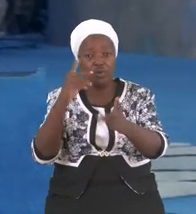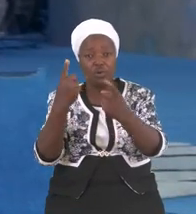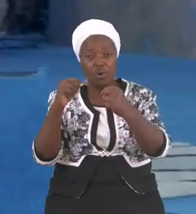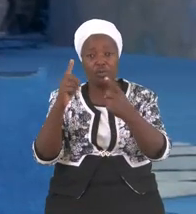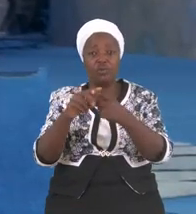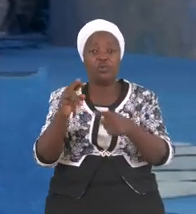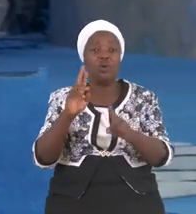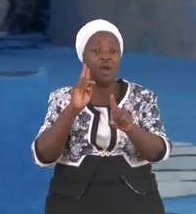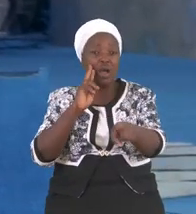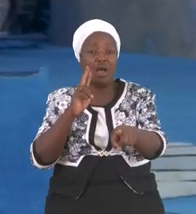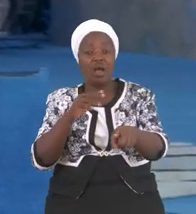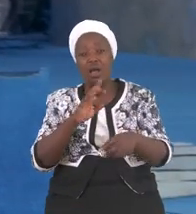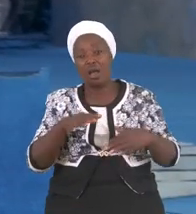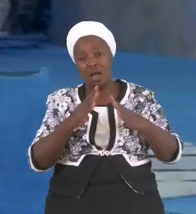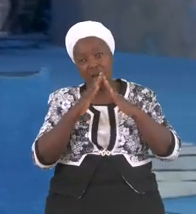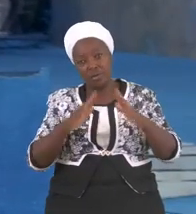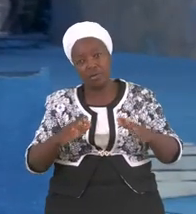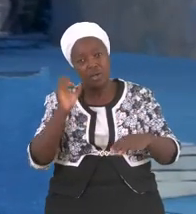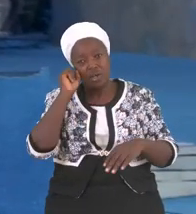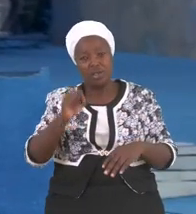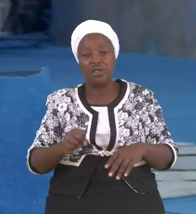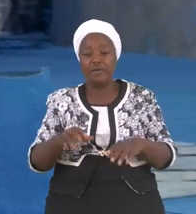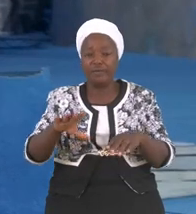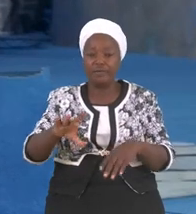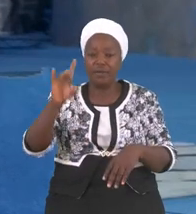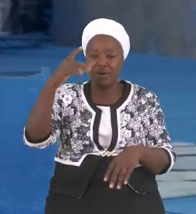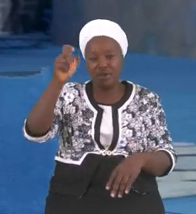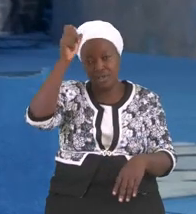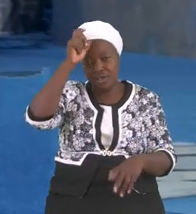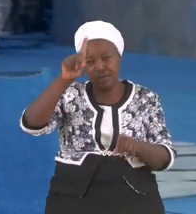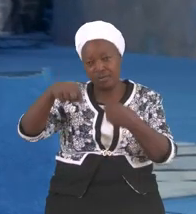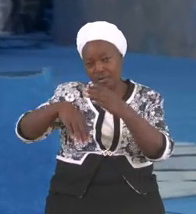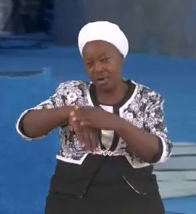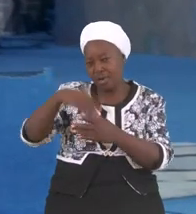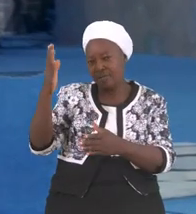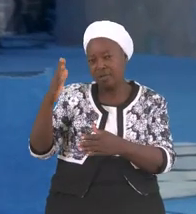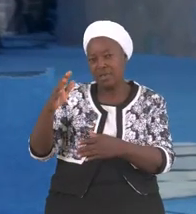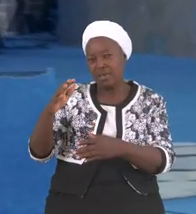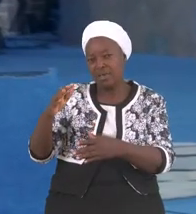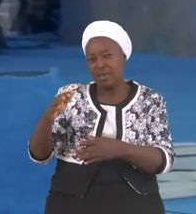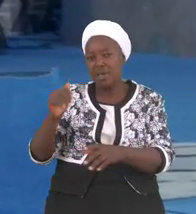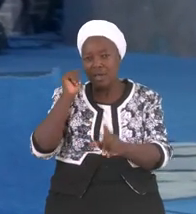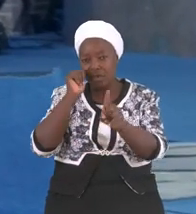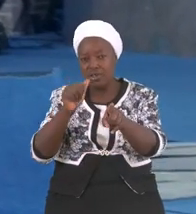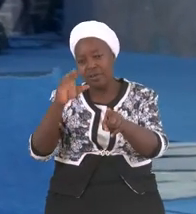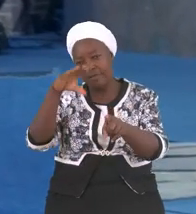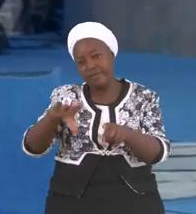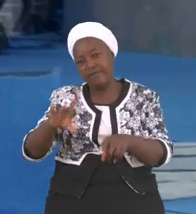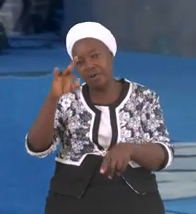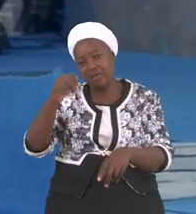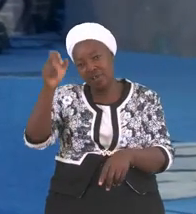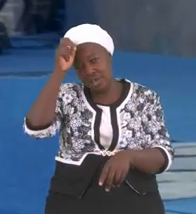found the devil gone out. She found the devil gone out. Where is he